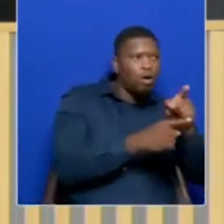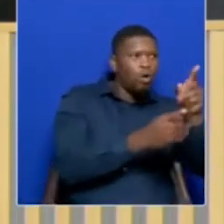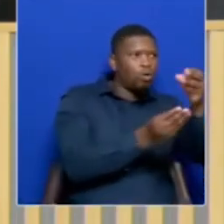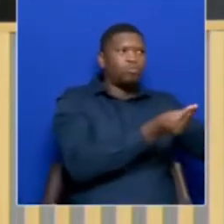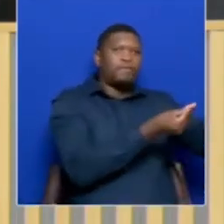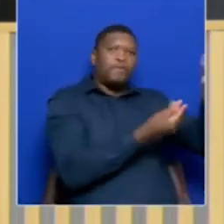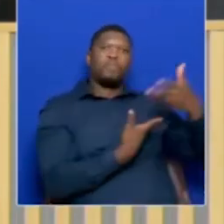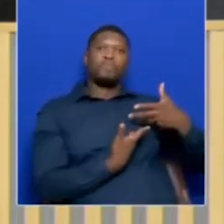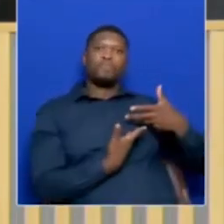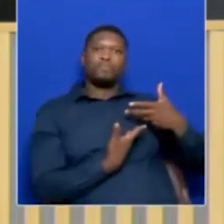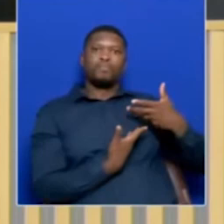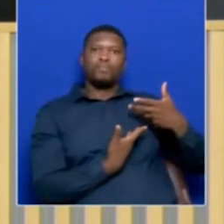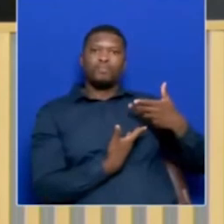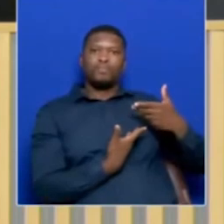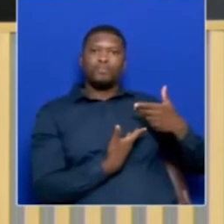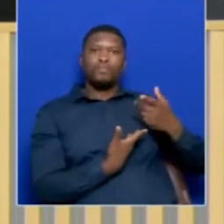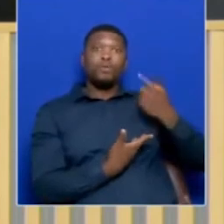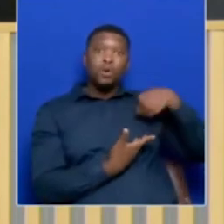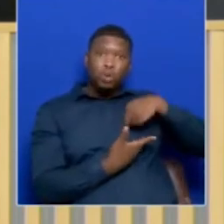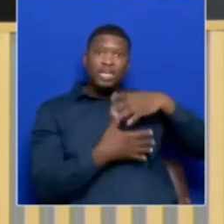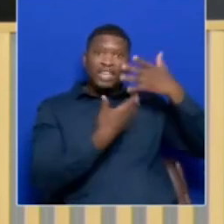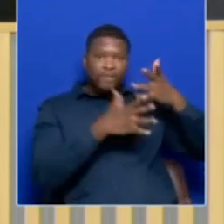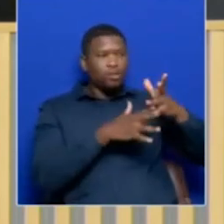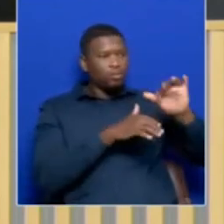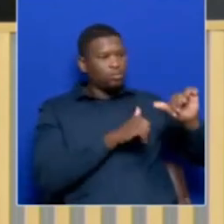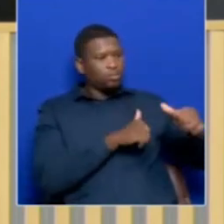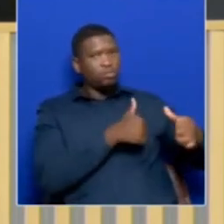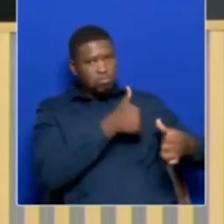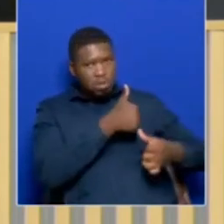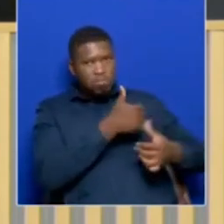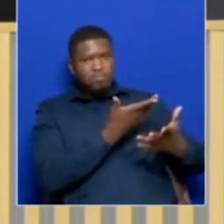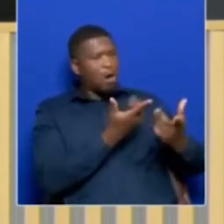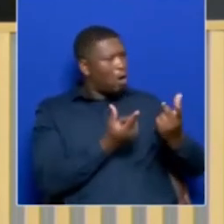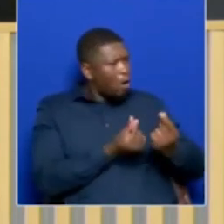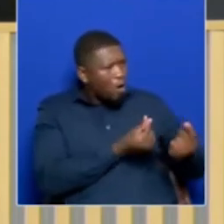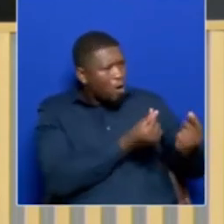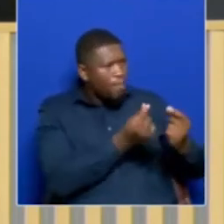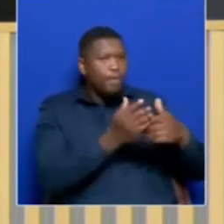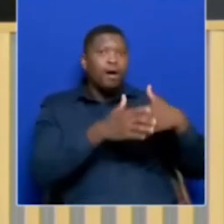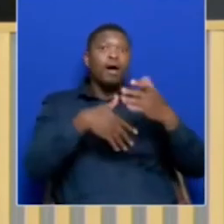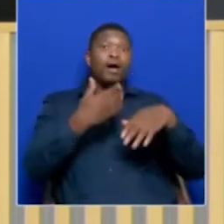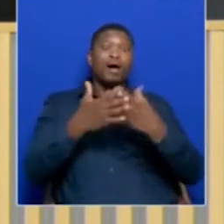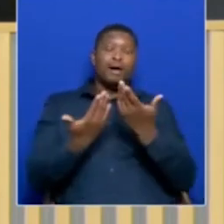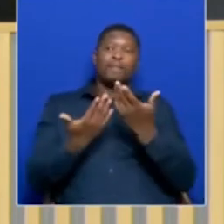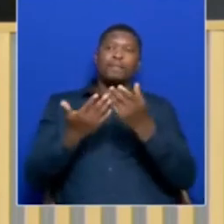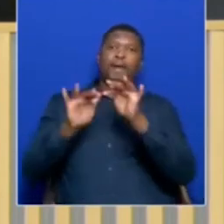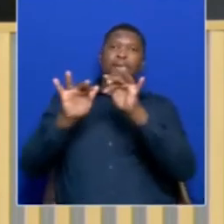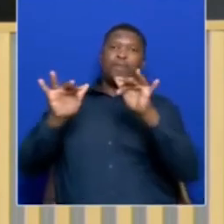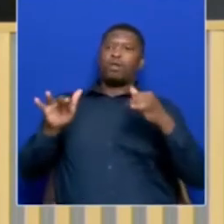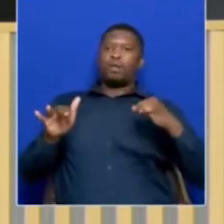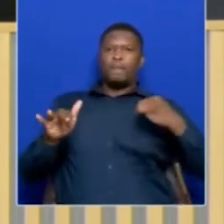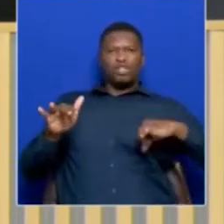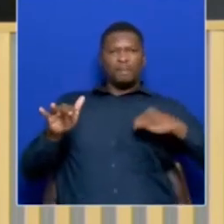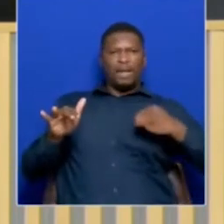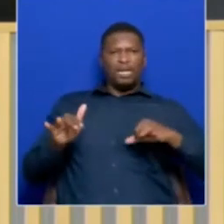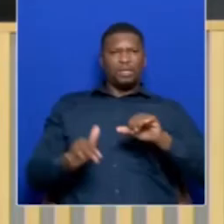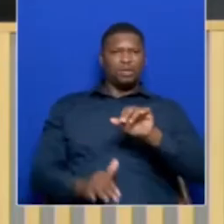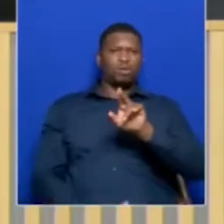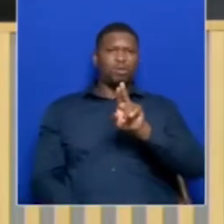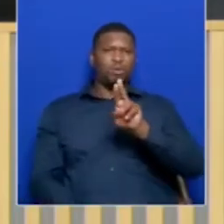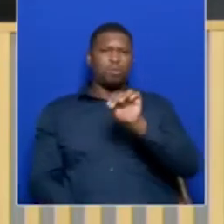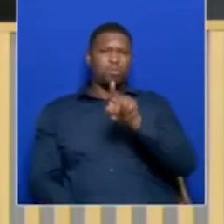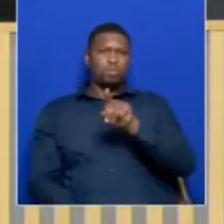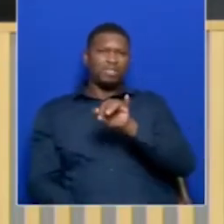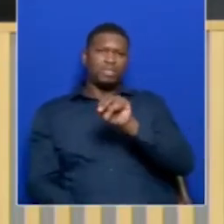hired by the people in the Mzimkhulu municipality. That's how I got to know this information. On Okay. top of that,